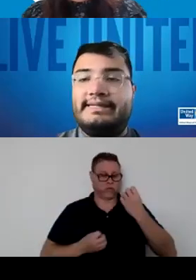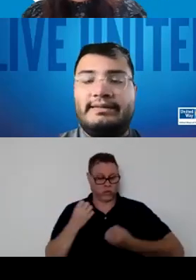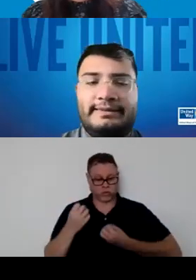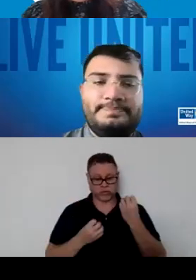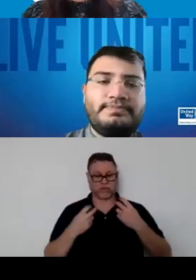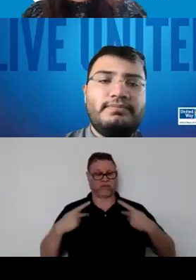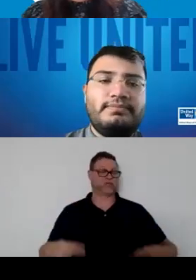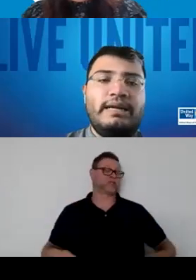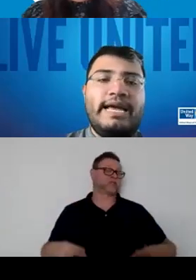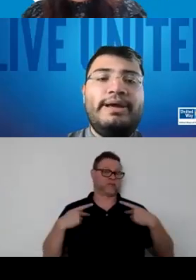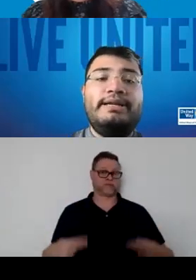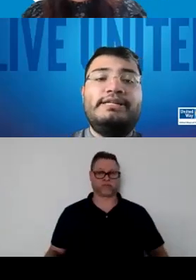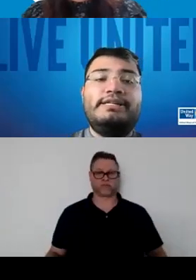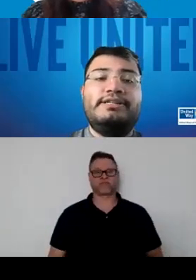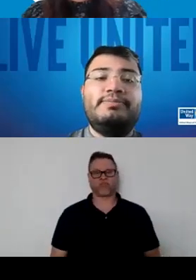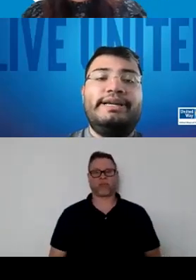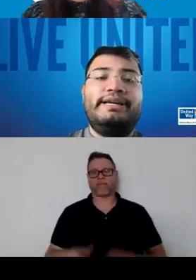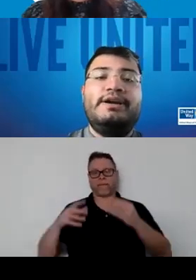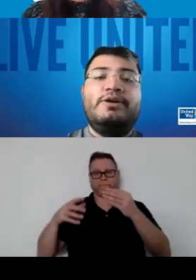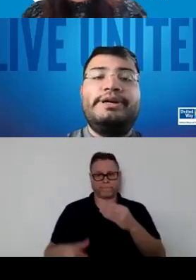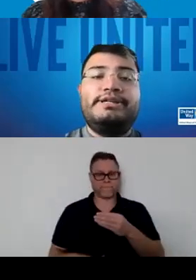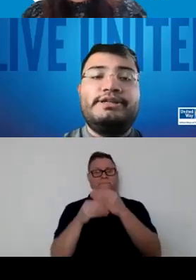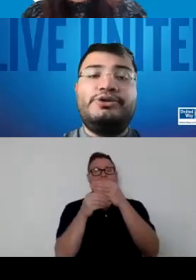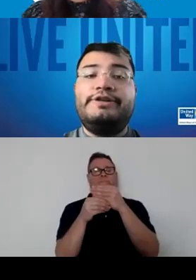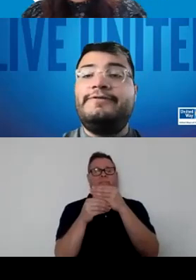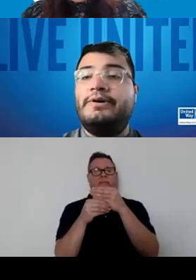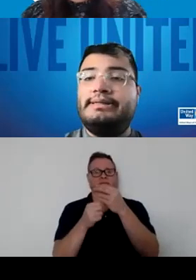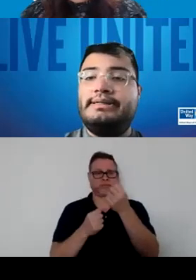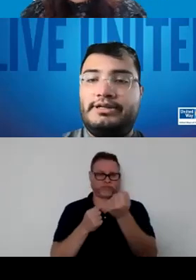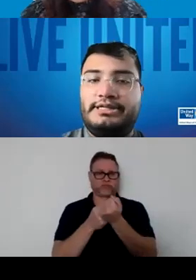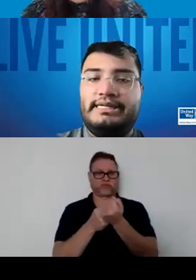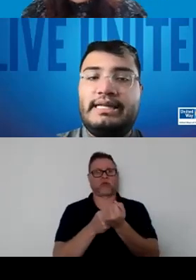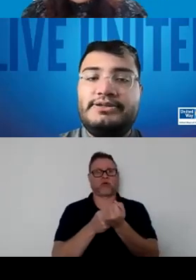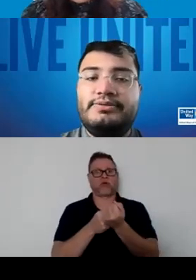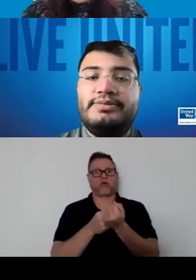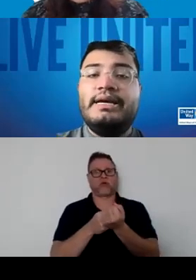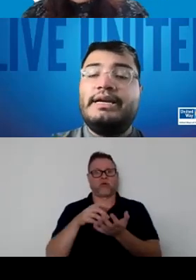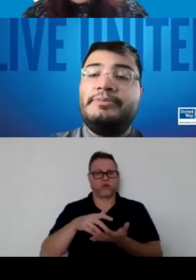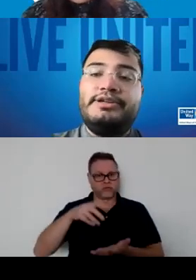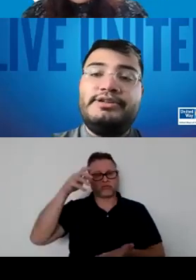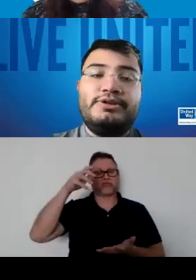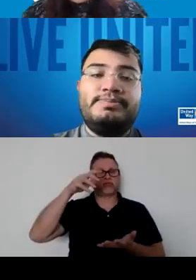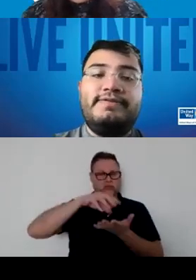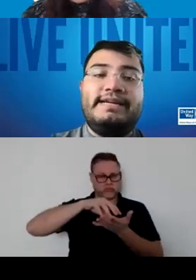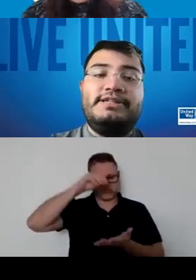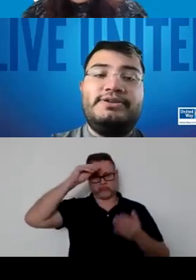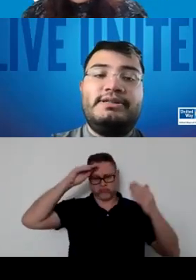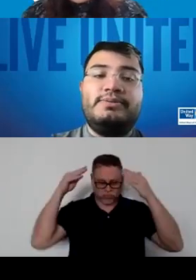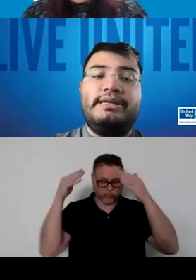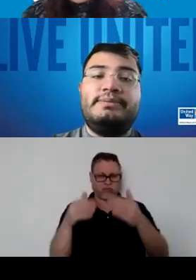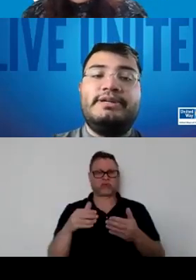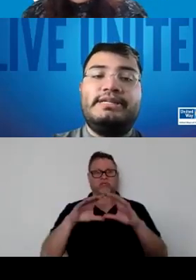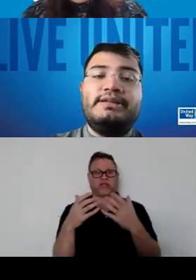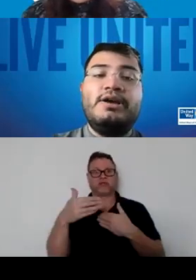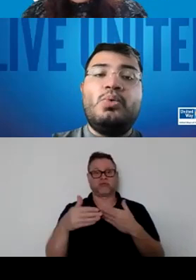and physically. Now, in addition to supporting rich student-focused instruction in classrooms, community schools provide students